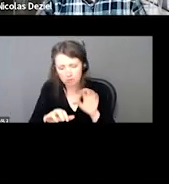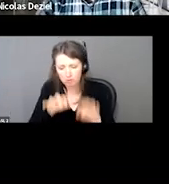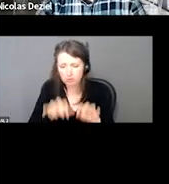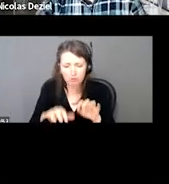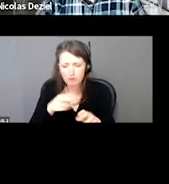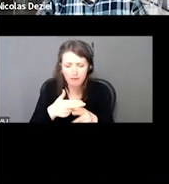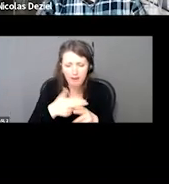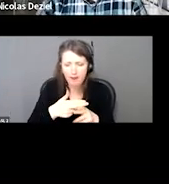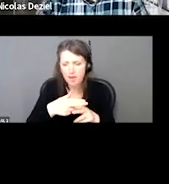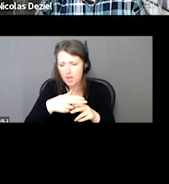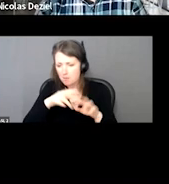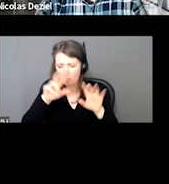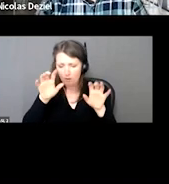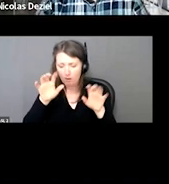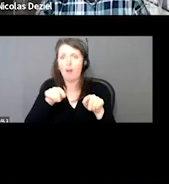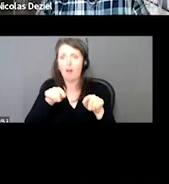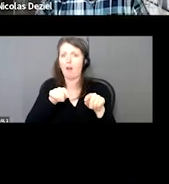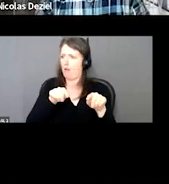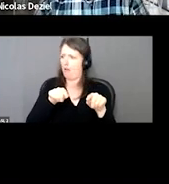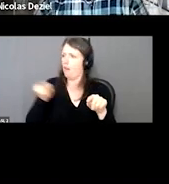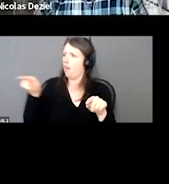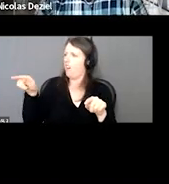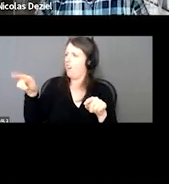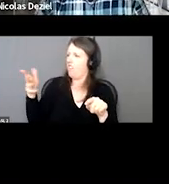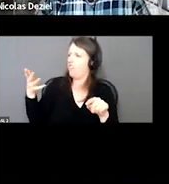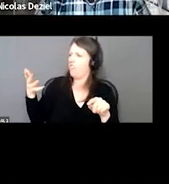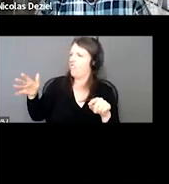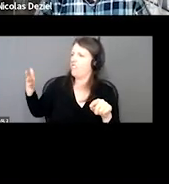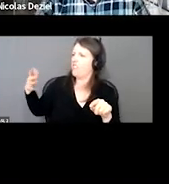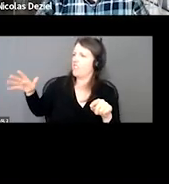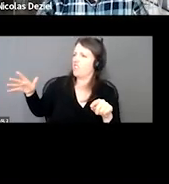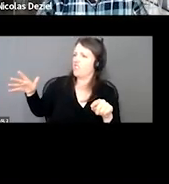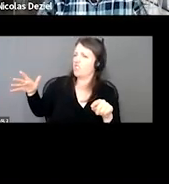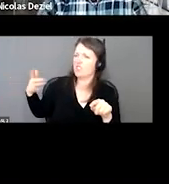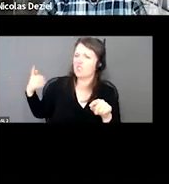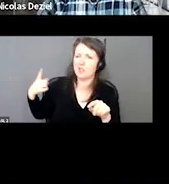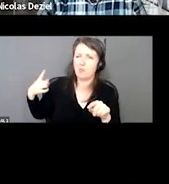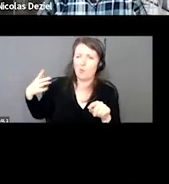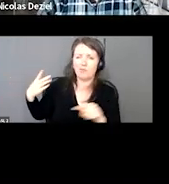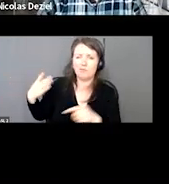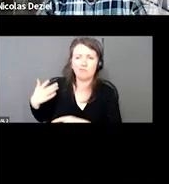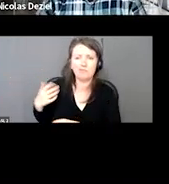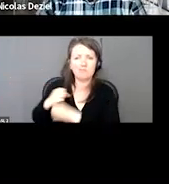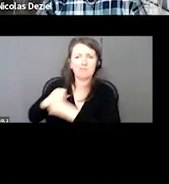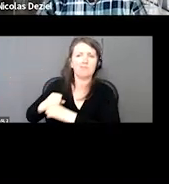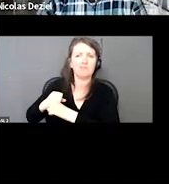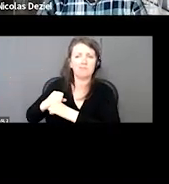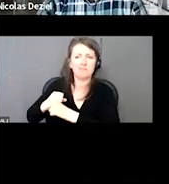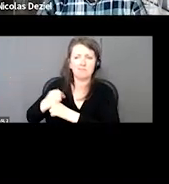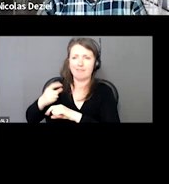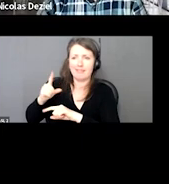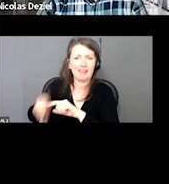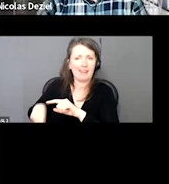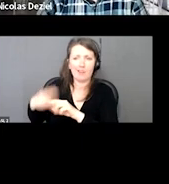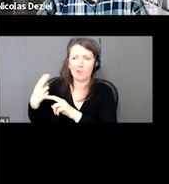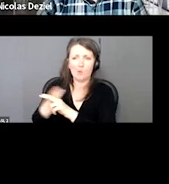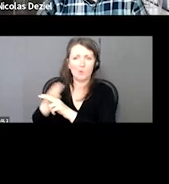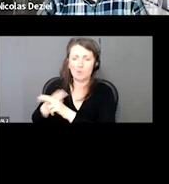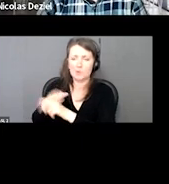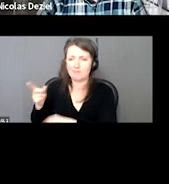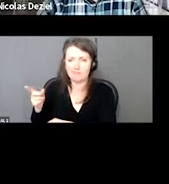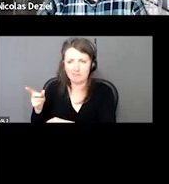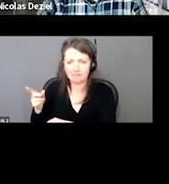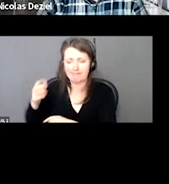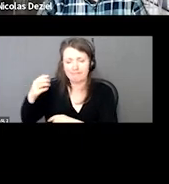rights in order to be in a position to make these kind of declarations that you have rights. It's very similar to real property, right? So if you